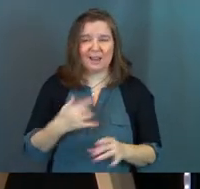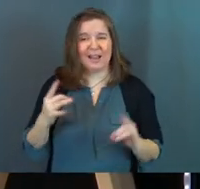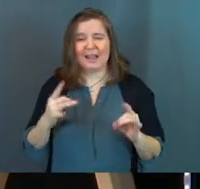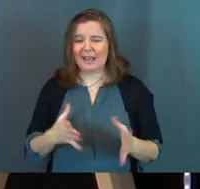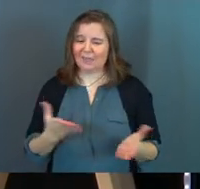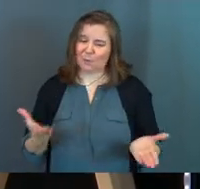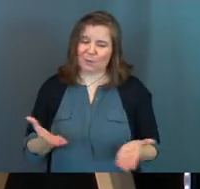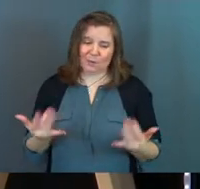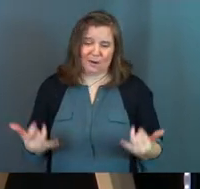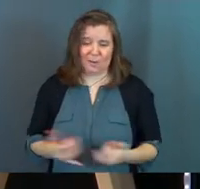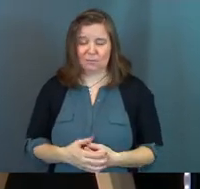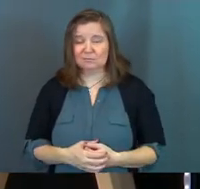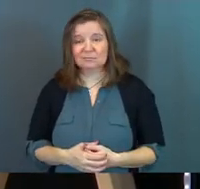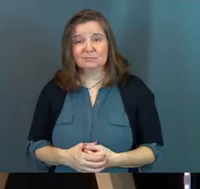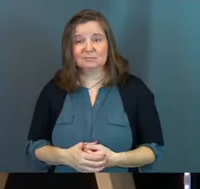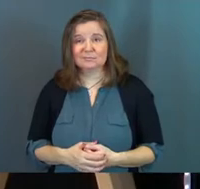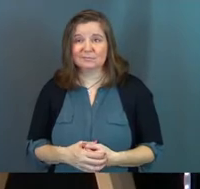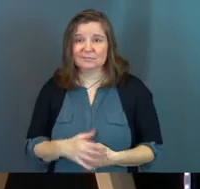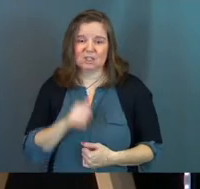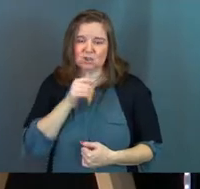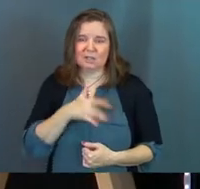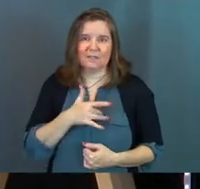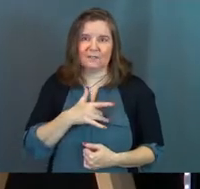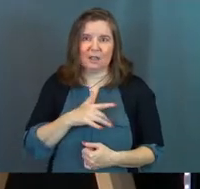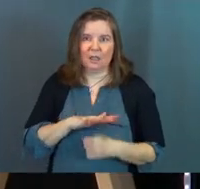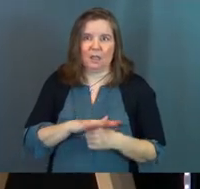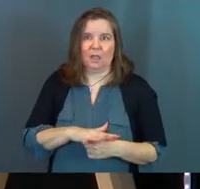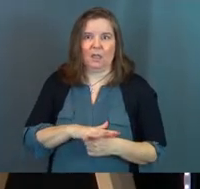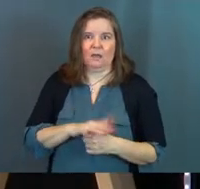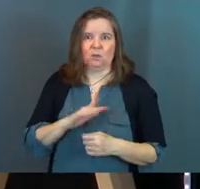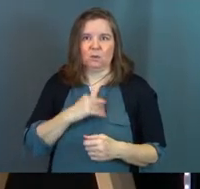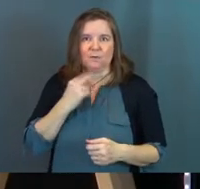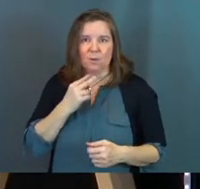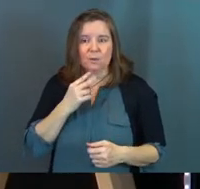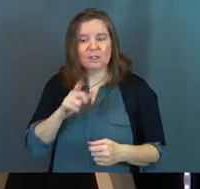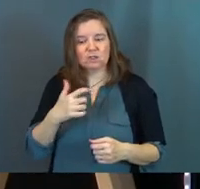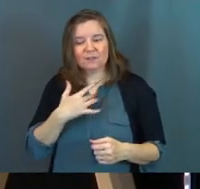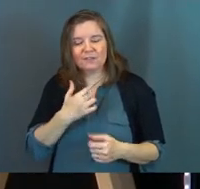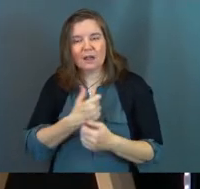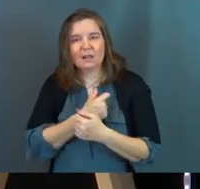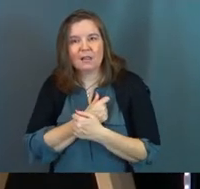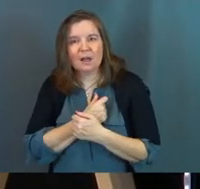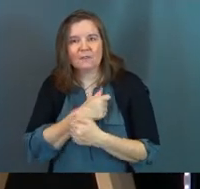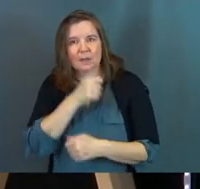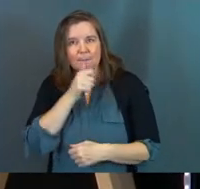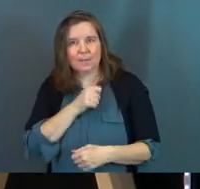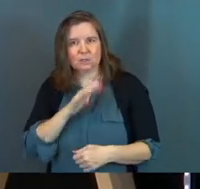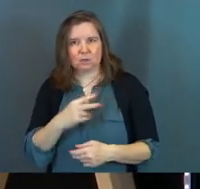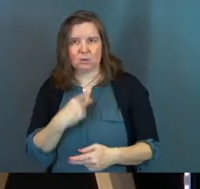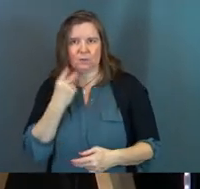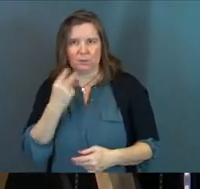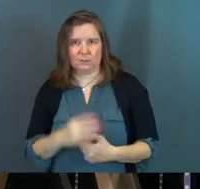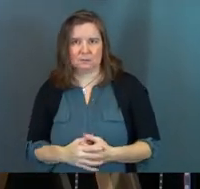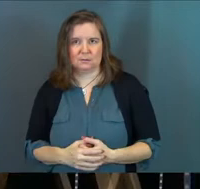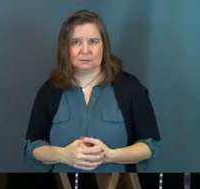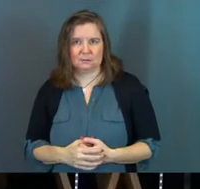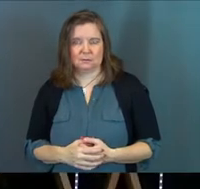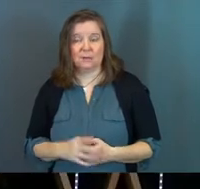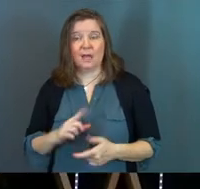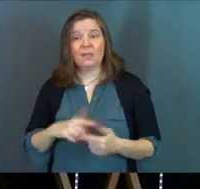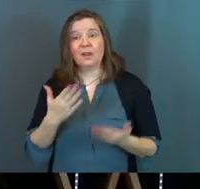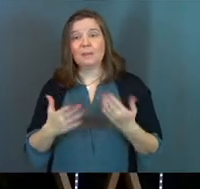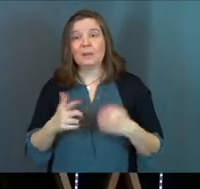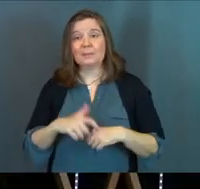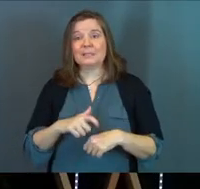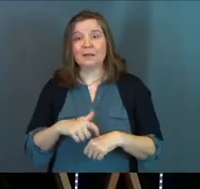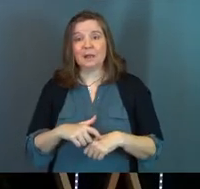hate that we got here. They shouldn't feel that intensity in your voice. They should feel love and patience in your voice. And there